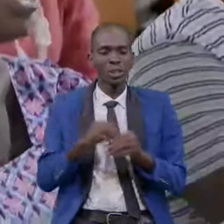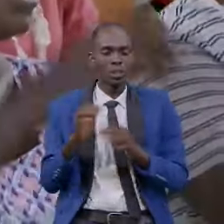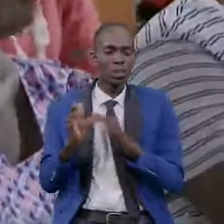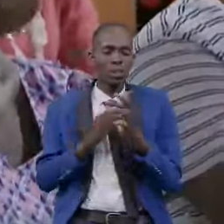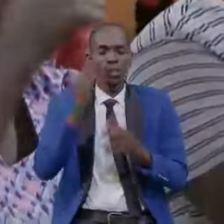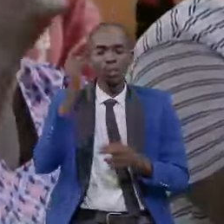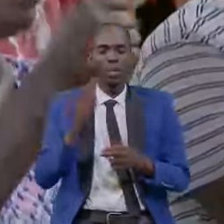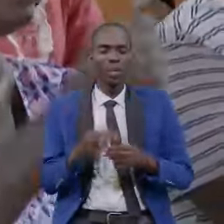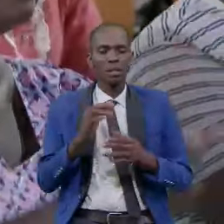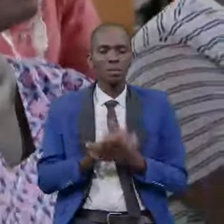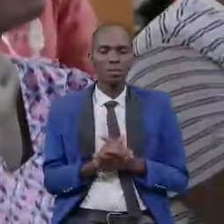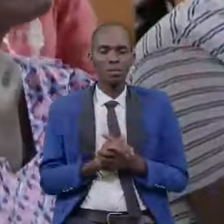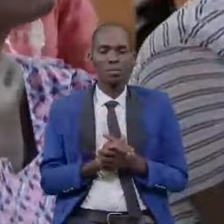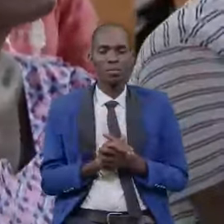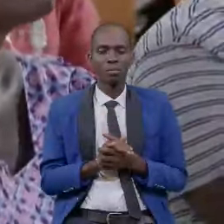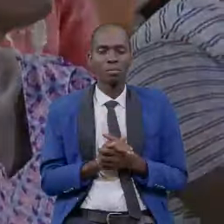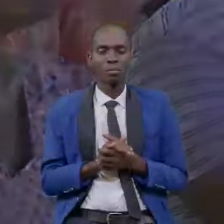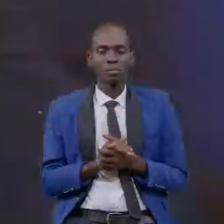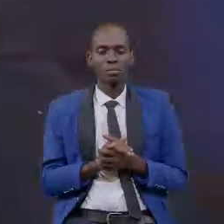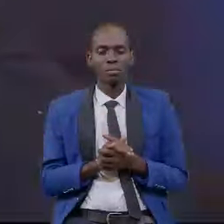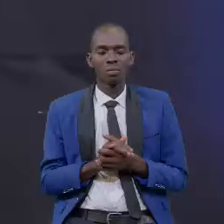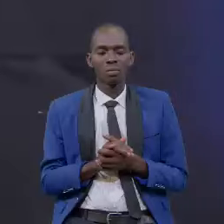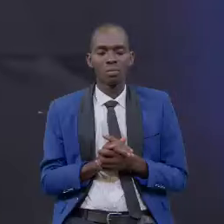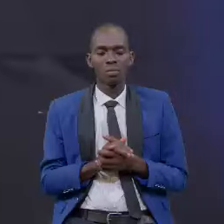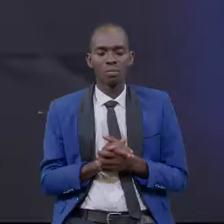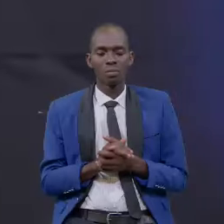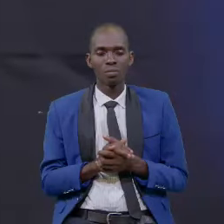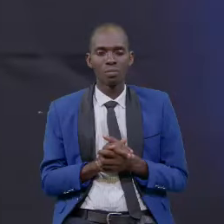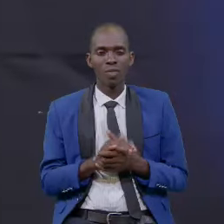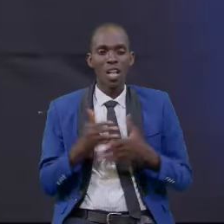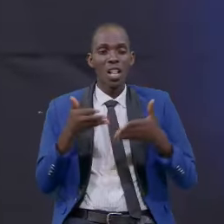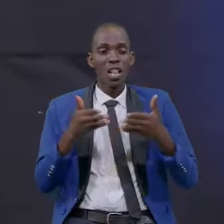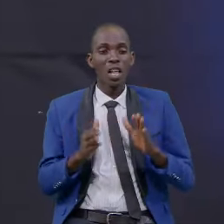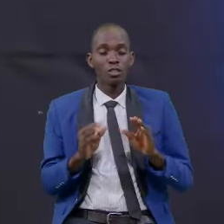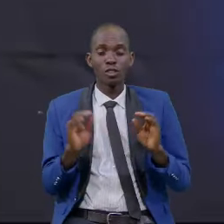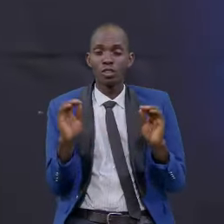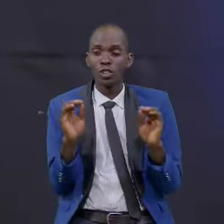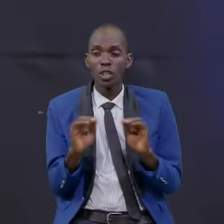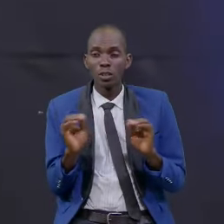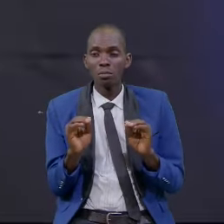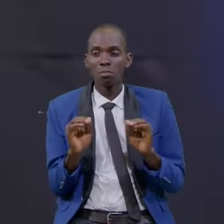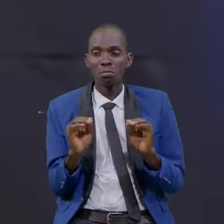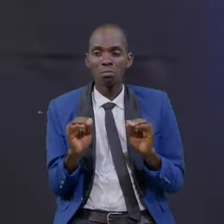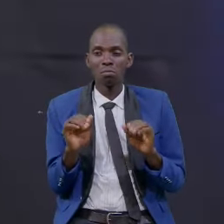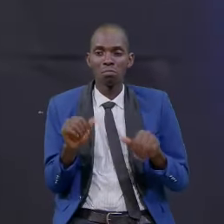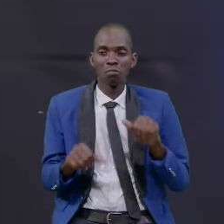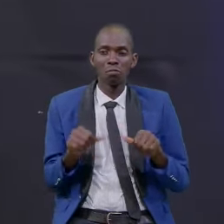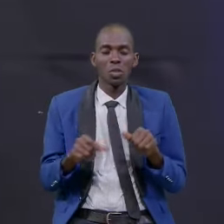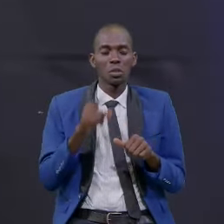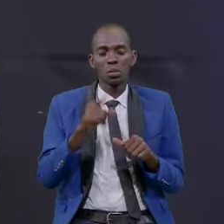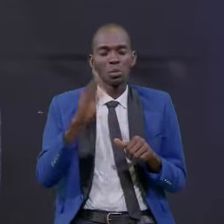name. Because we're told, let him ask in faith, nothing wavering. You will not